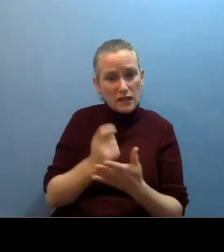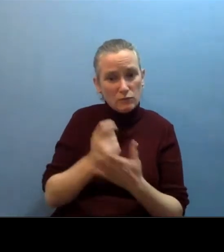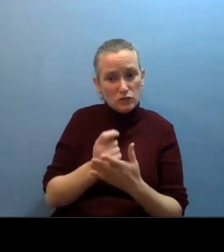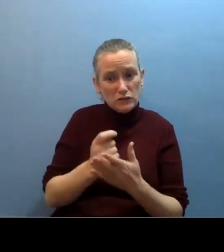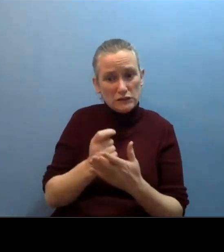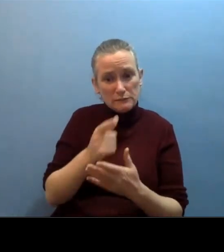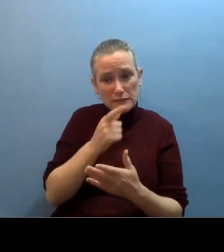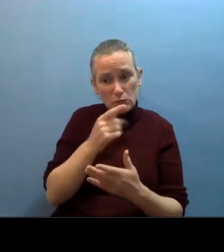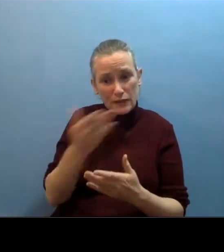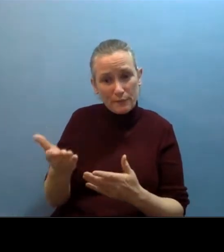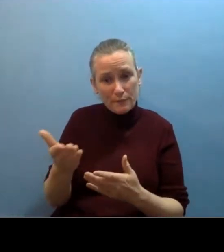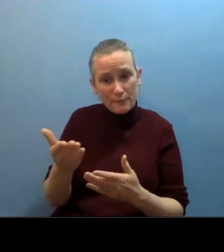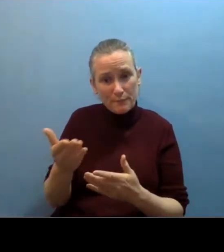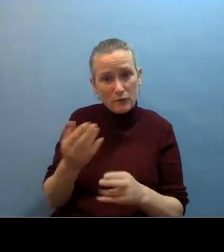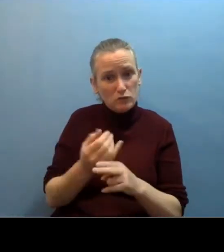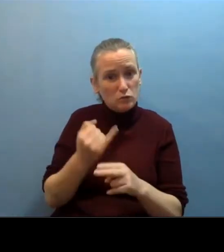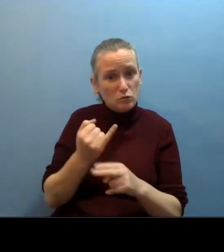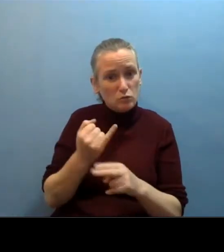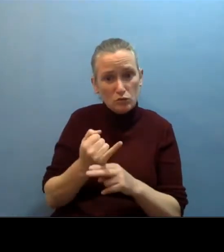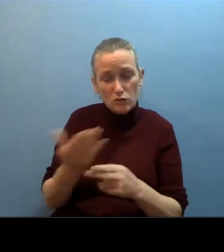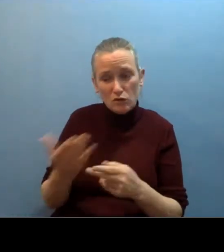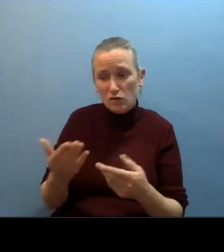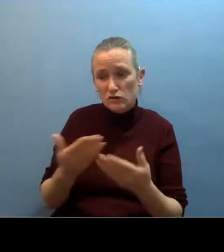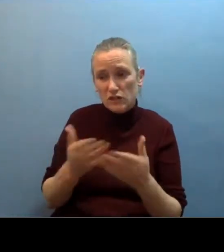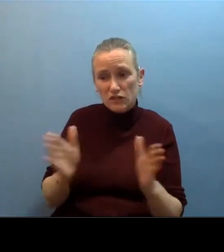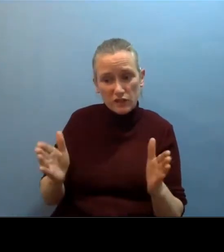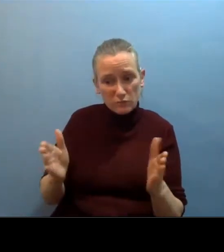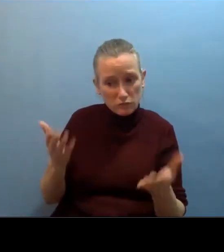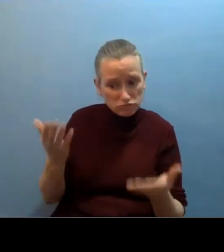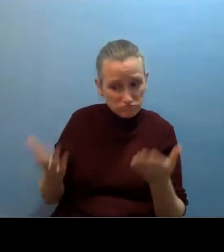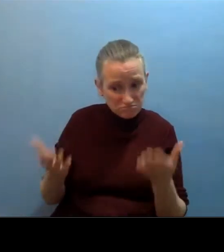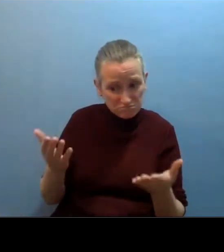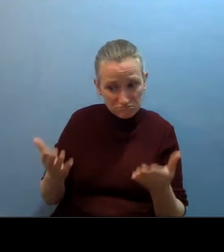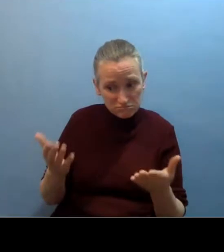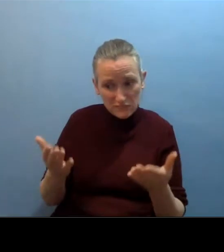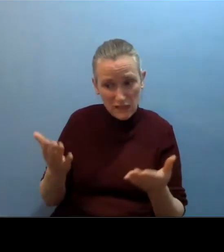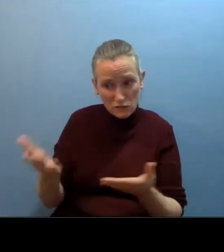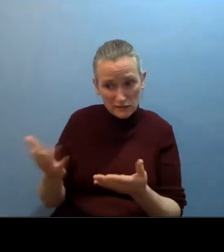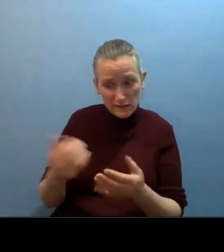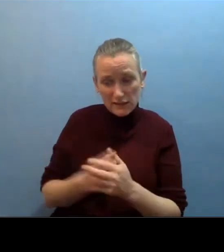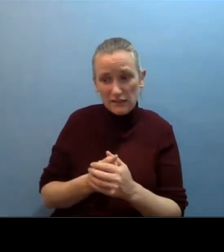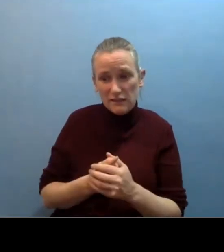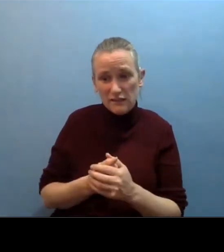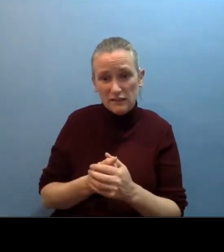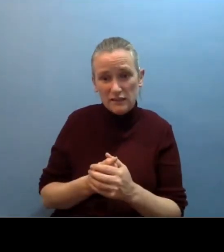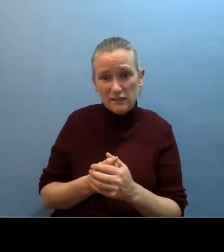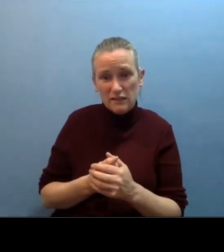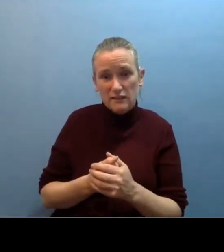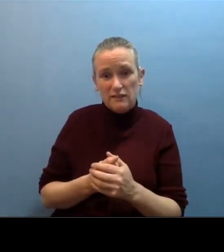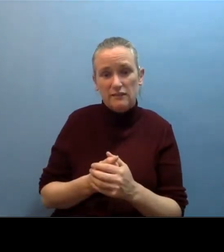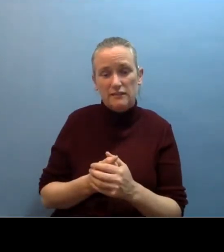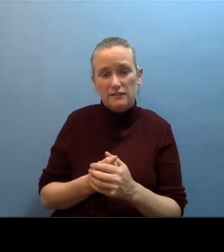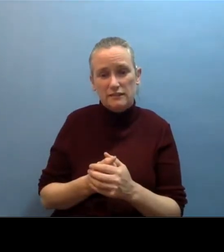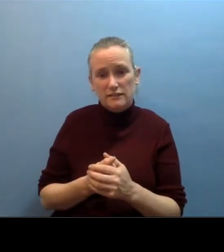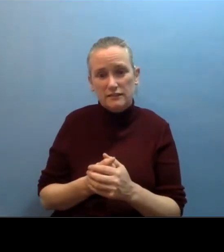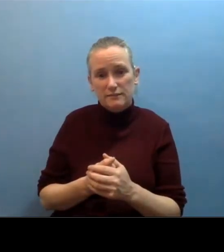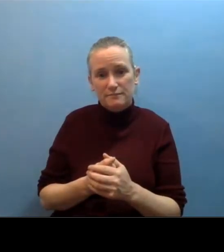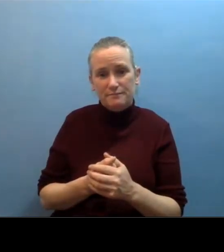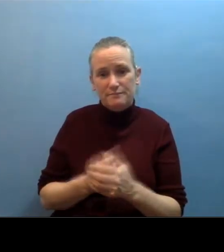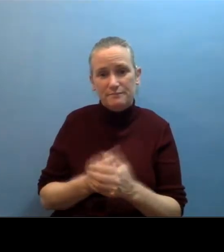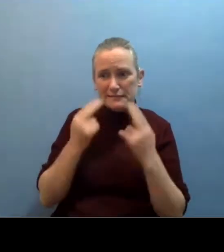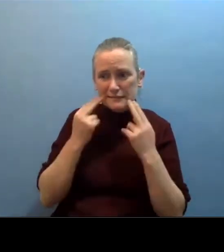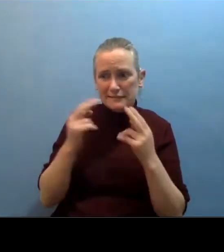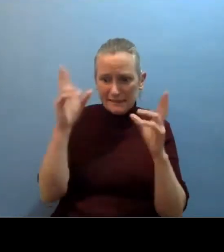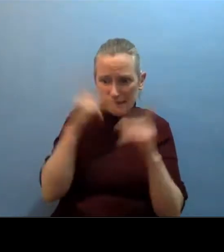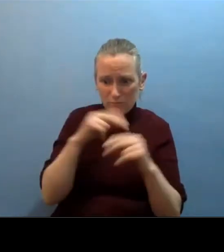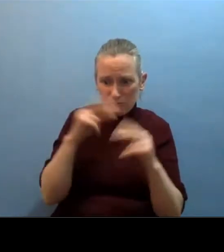about school, or just generally about how things are. You know, needing to sleep for that long,